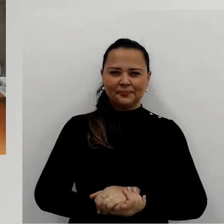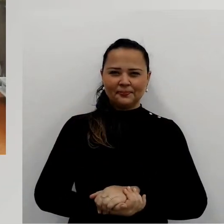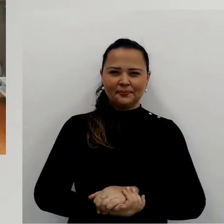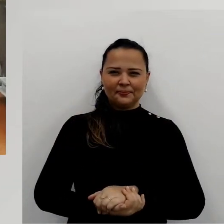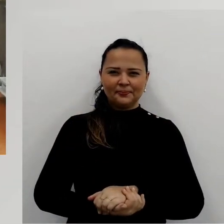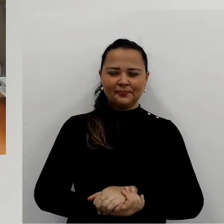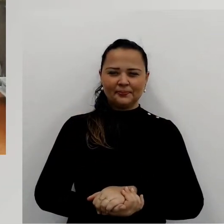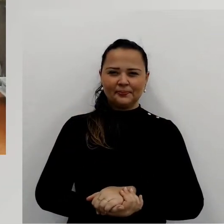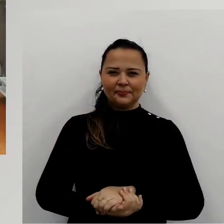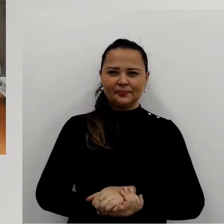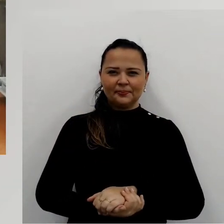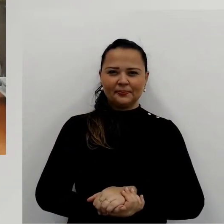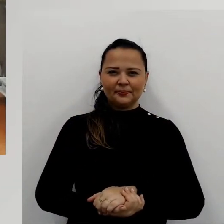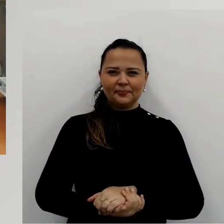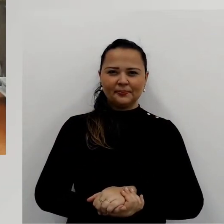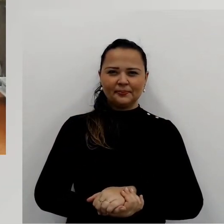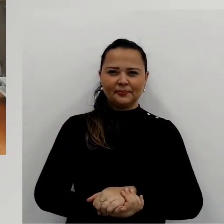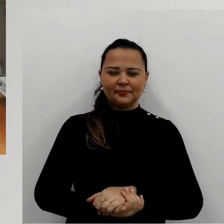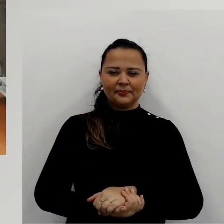Okay, Mrs. Wang.